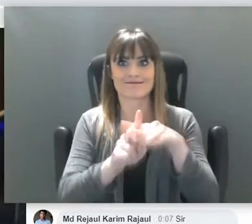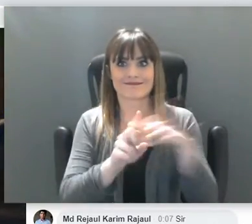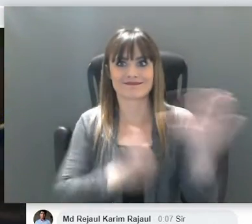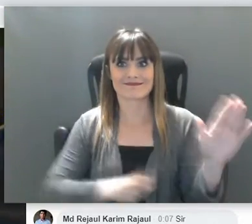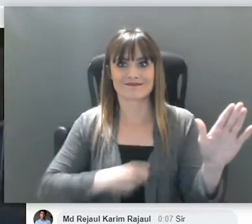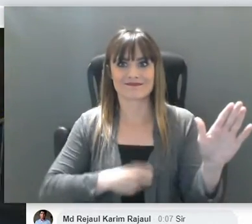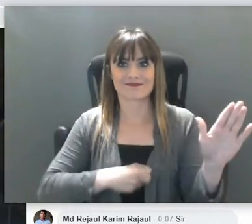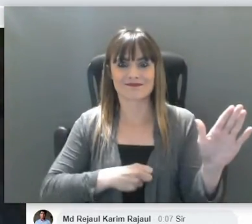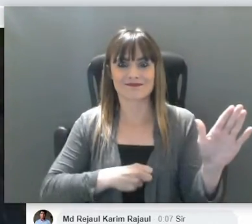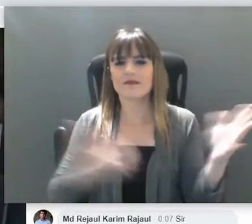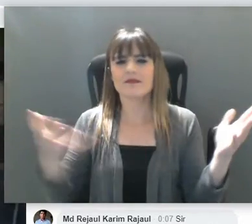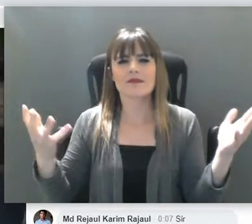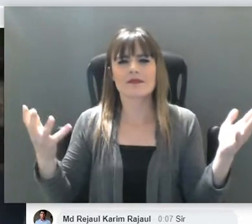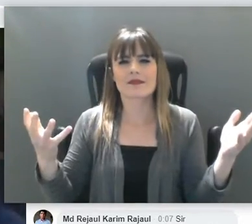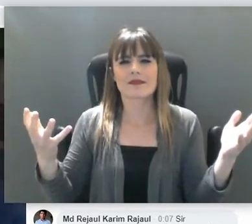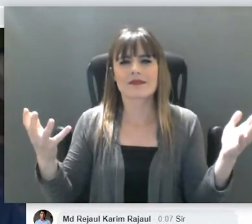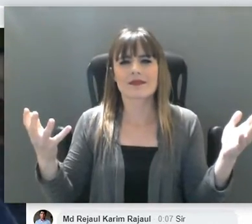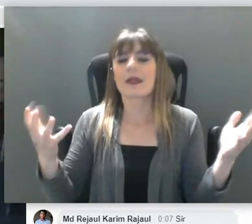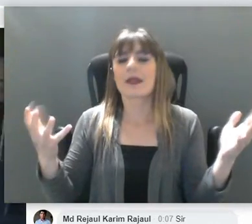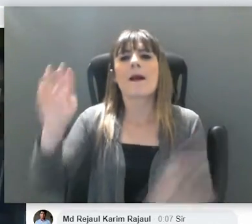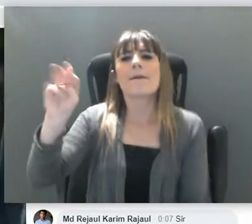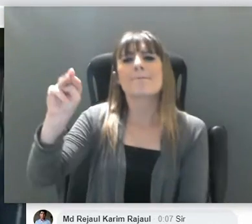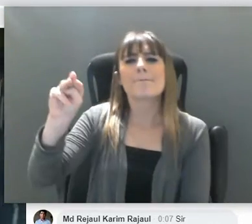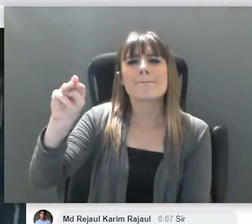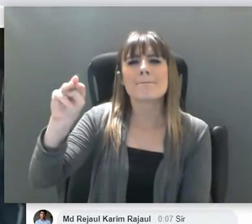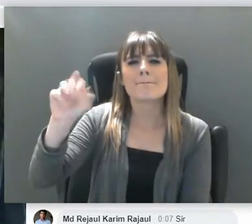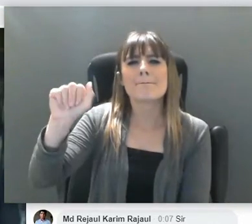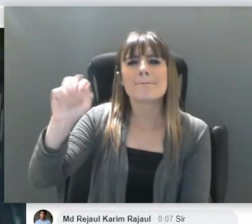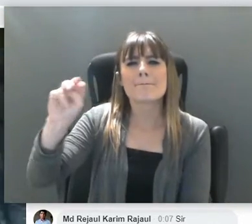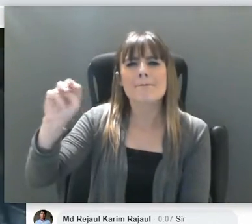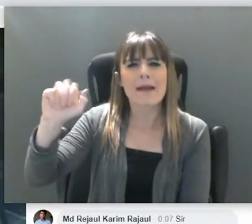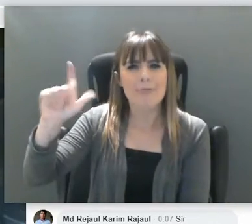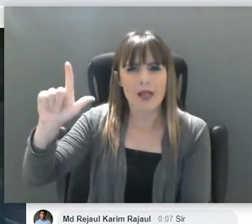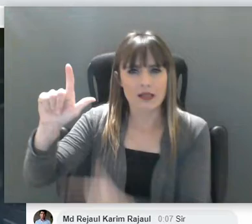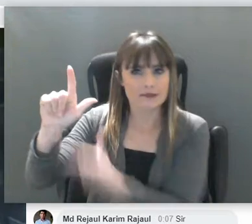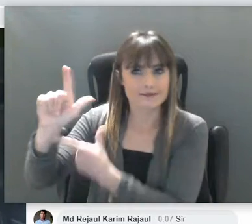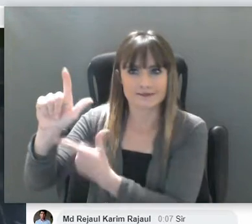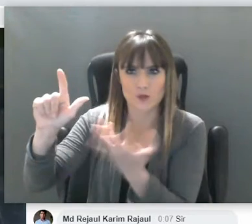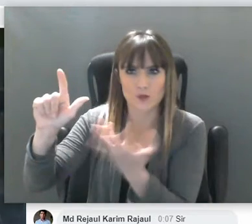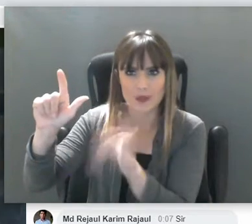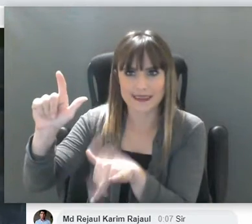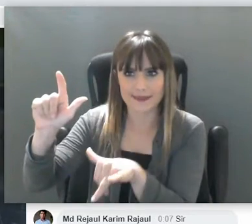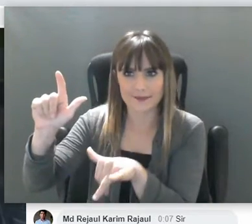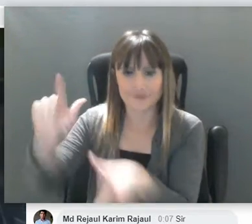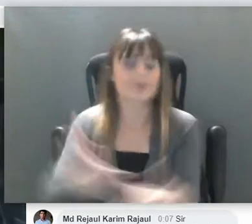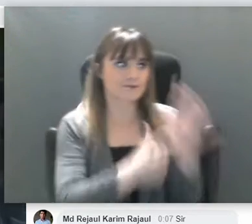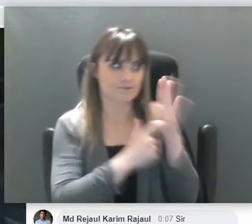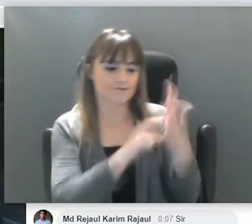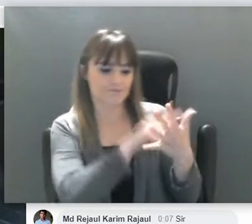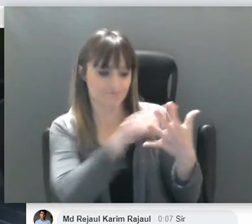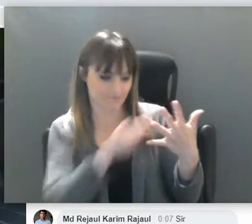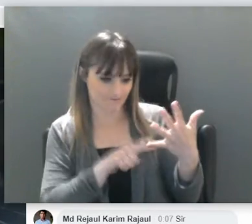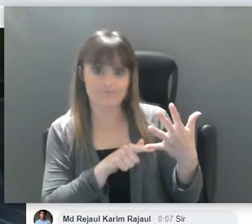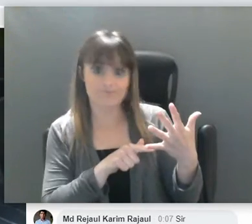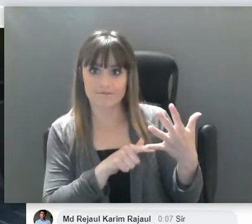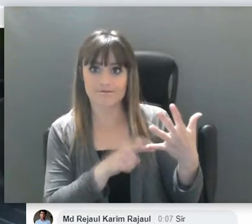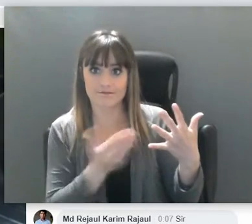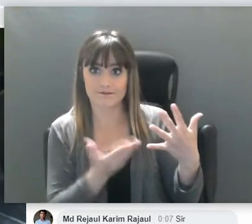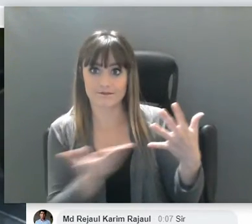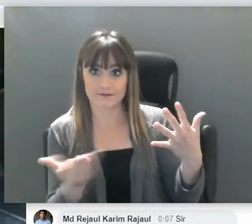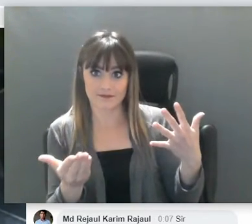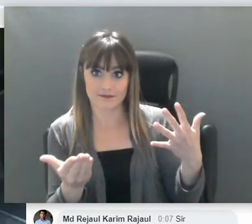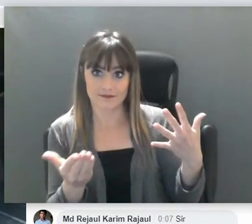a mammal a mammal? Back on. So there are five things that we're going to talk about that makes a mammal a mammal. And the first big thing that I